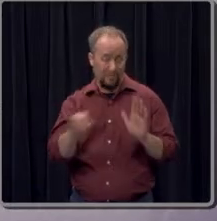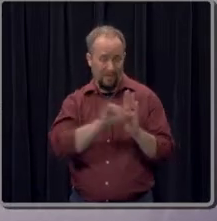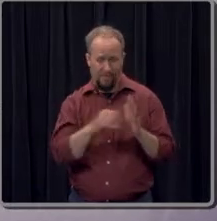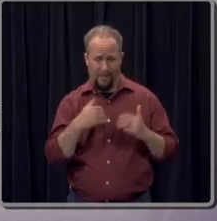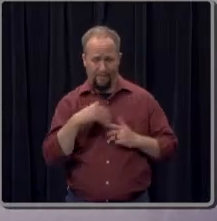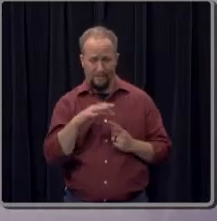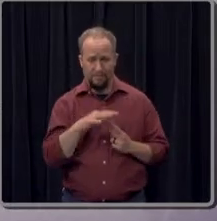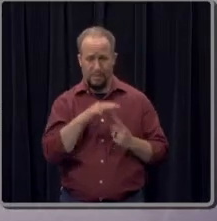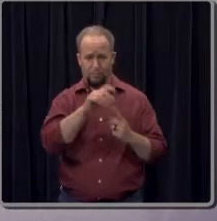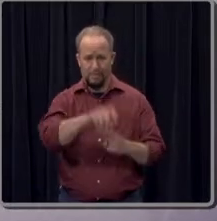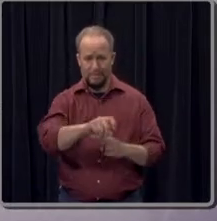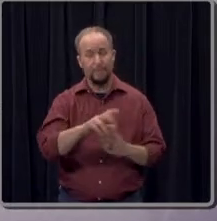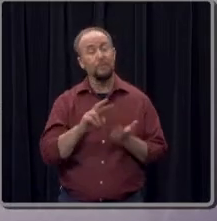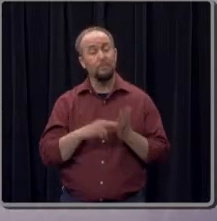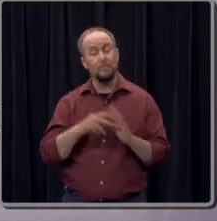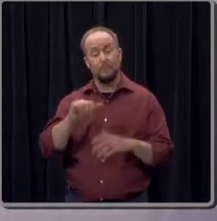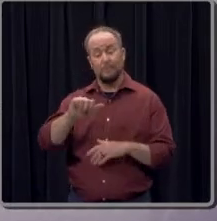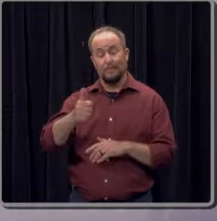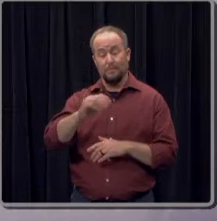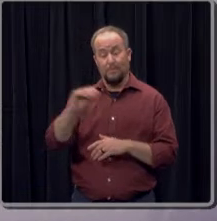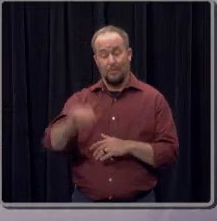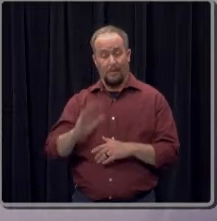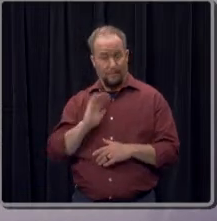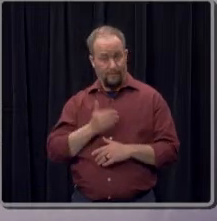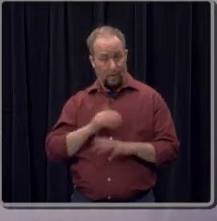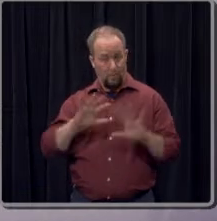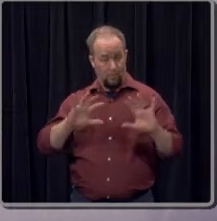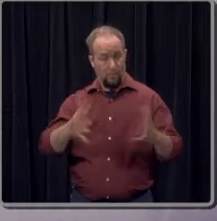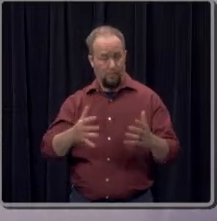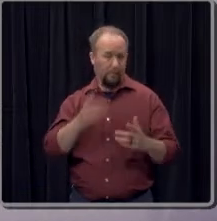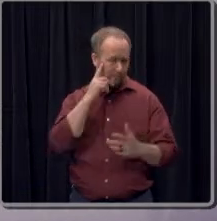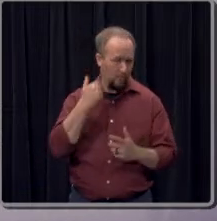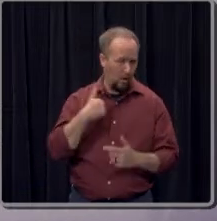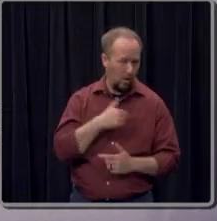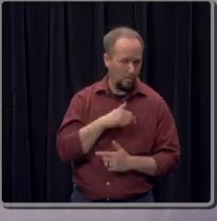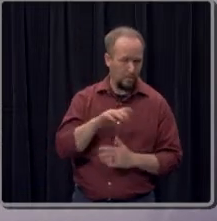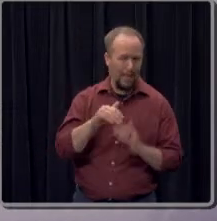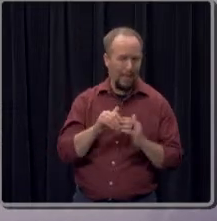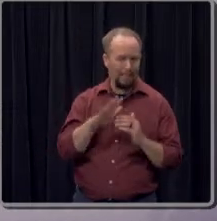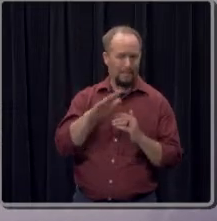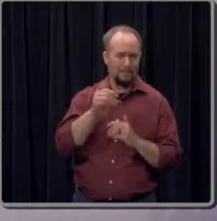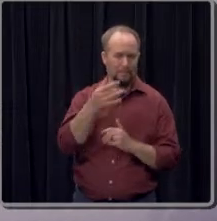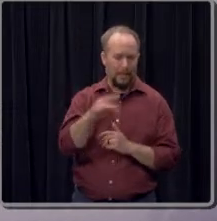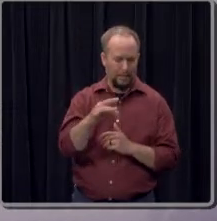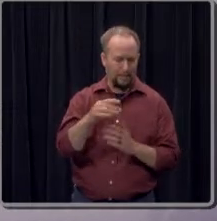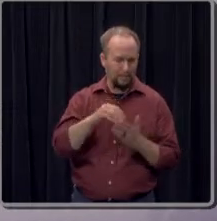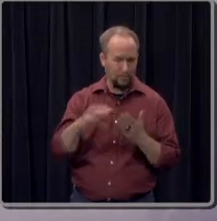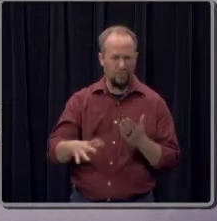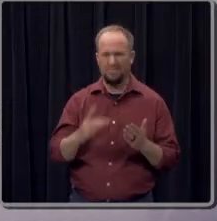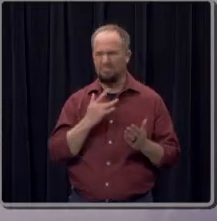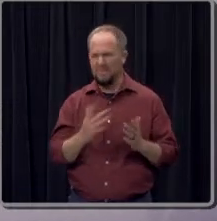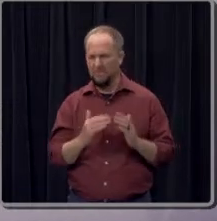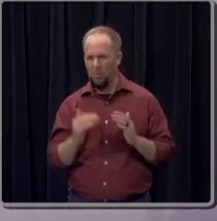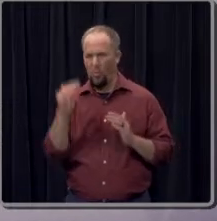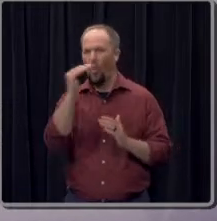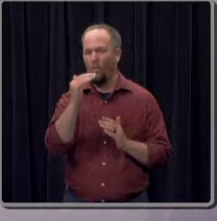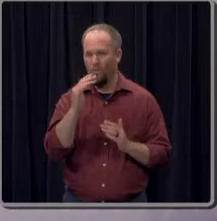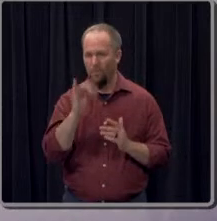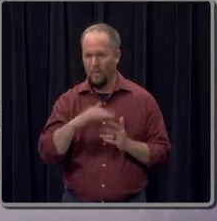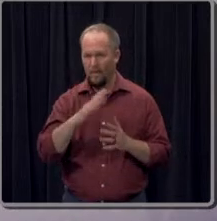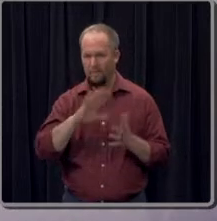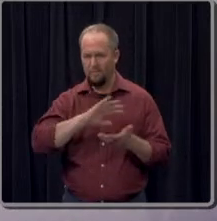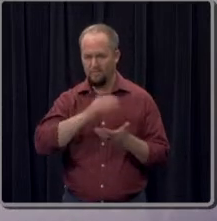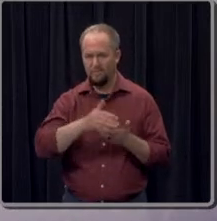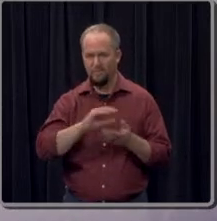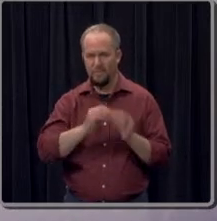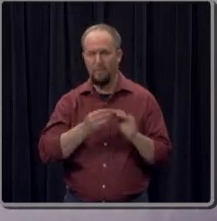so 10% of our population, which for us is 18 students at least, and we always go over that amount, especially by the end of the year, because